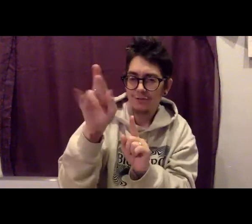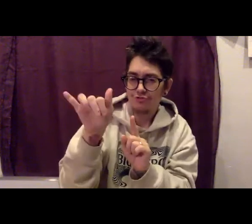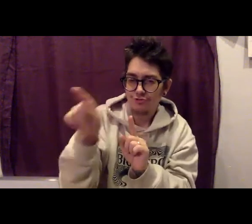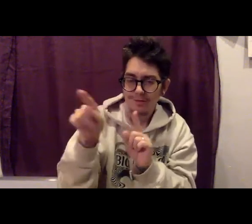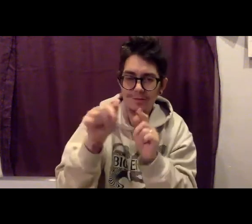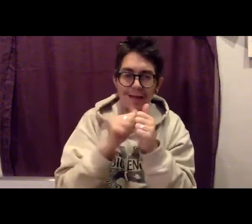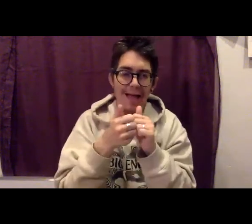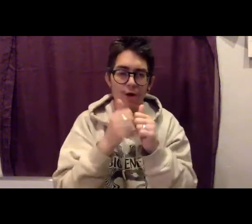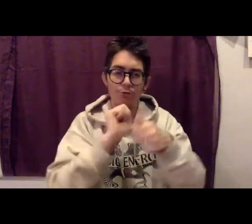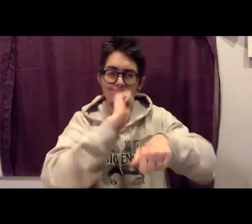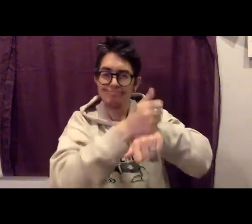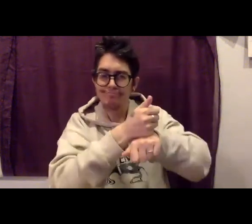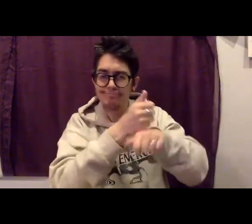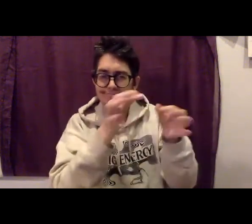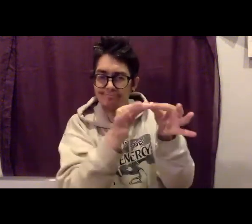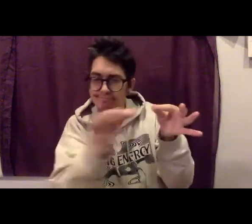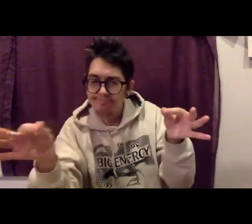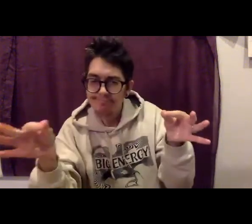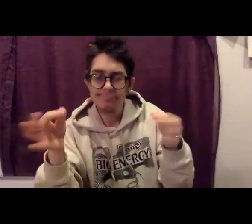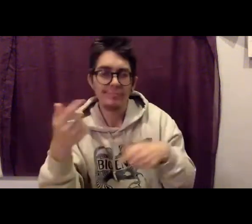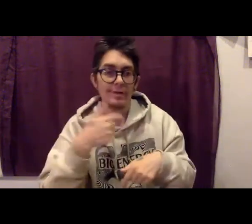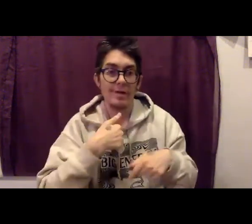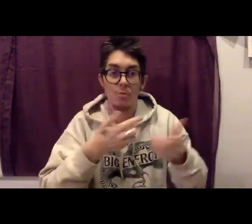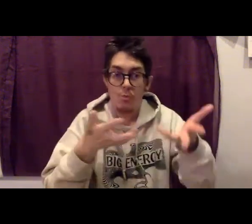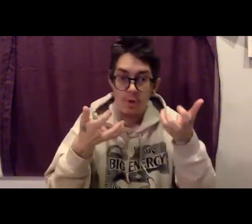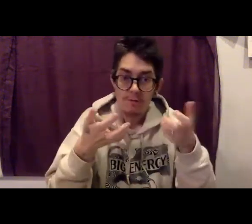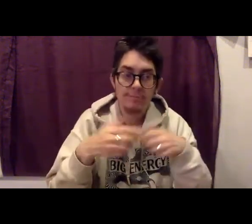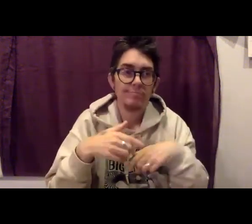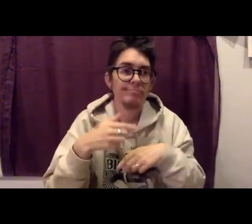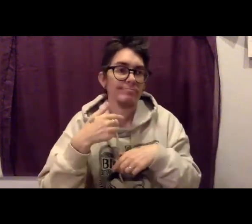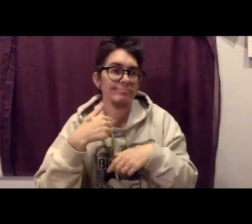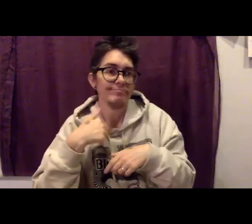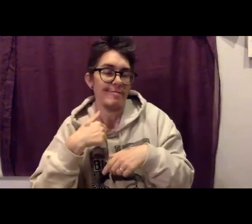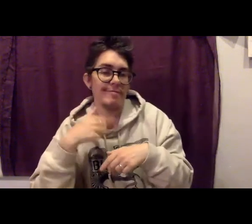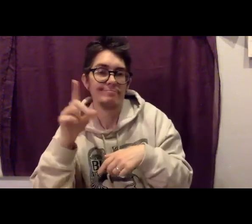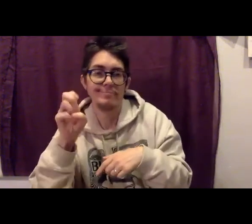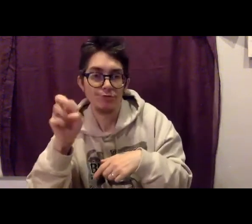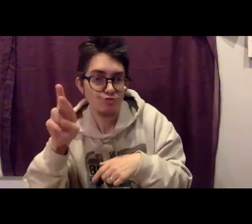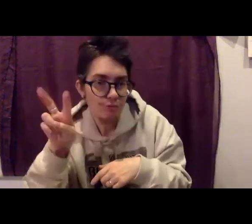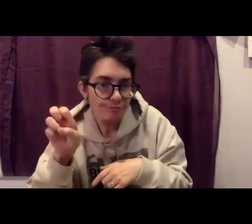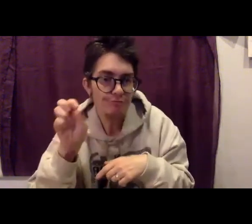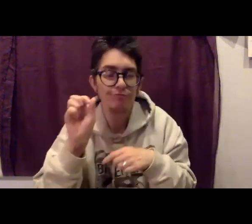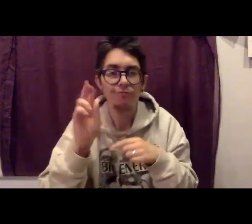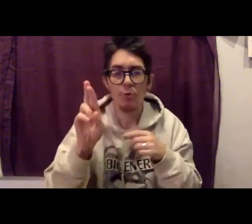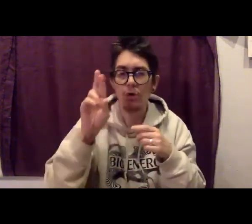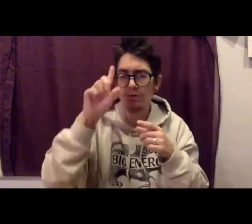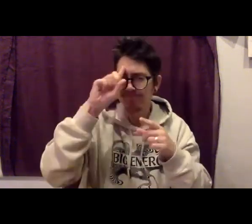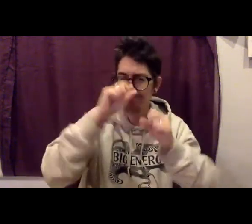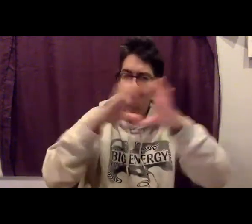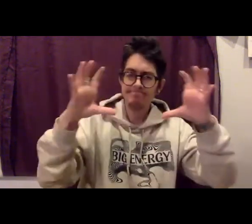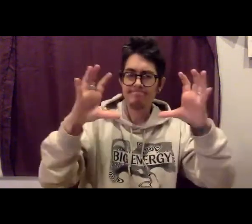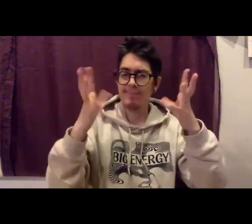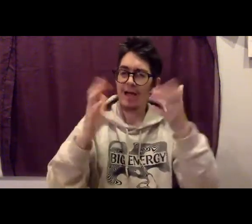language, I do absolutely agree with you, Henry, on that. Setting up that language intentionally,